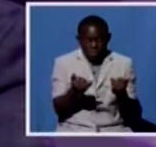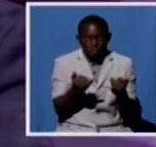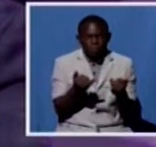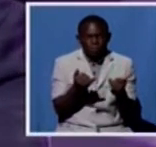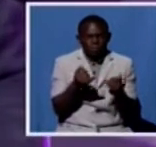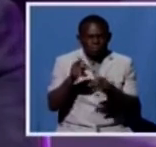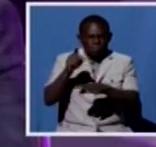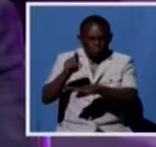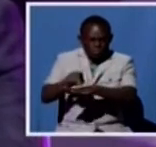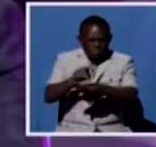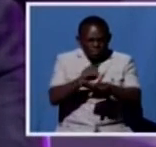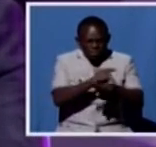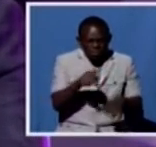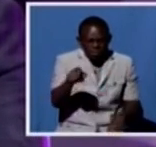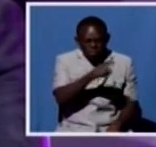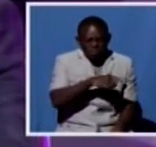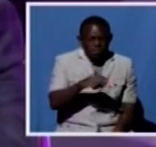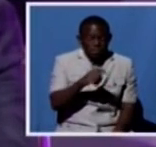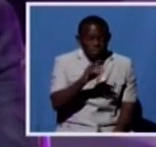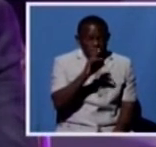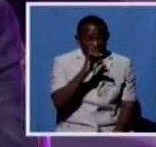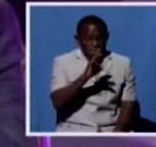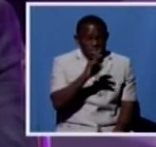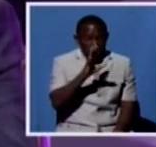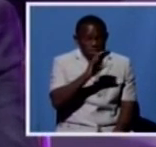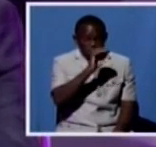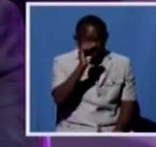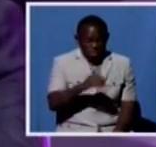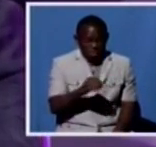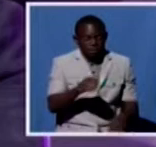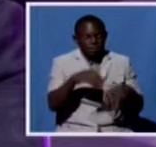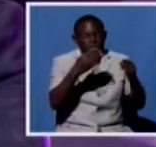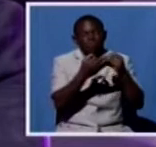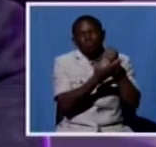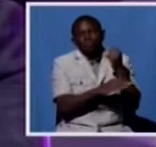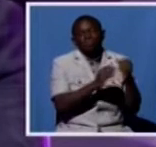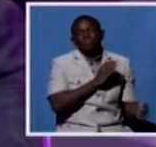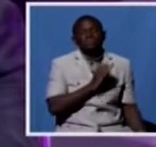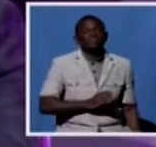value is owed to the foreign contractors.